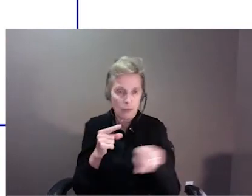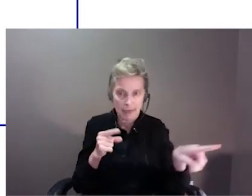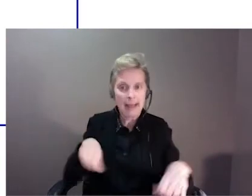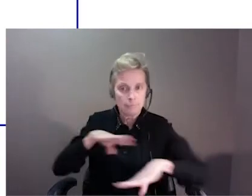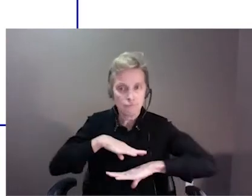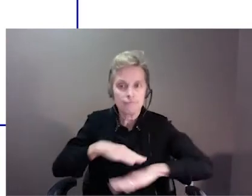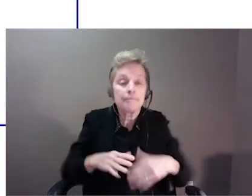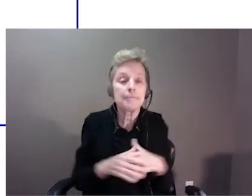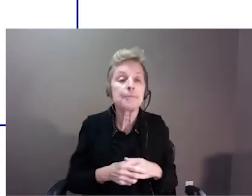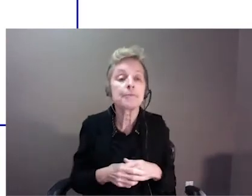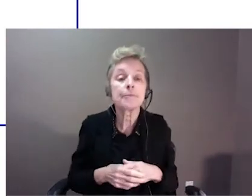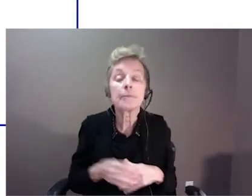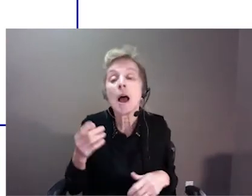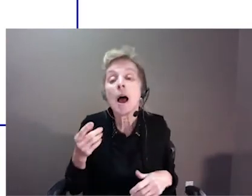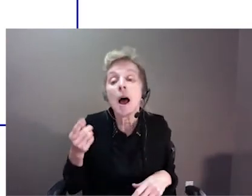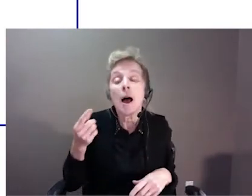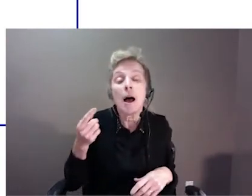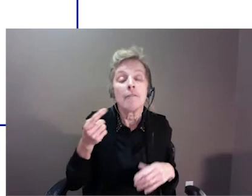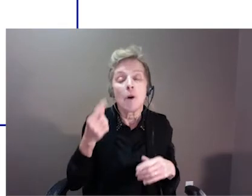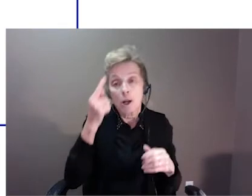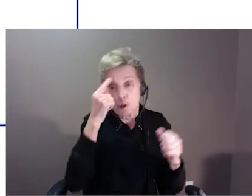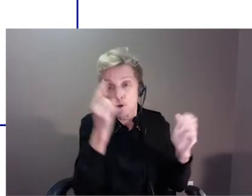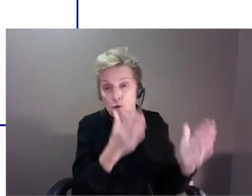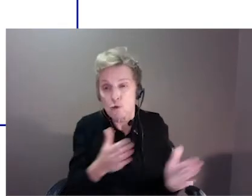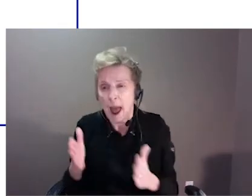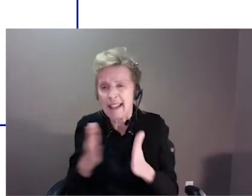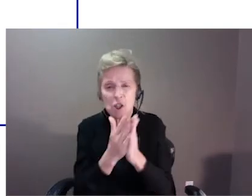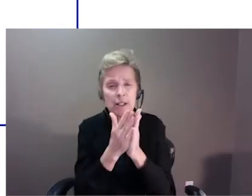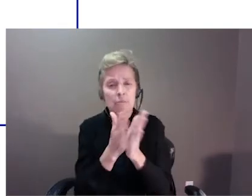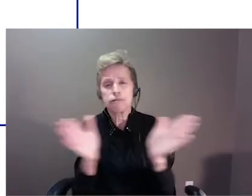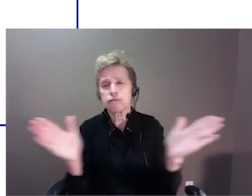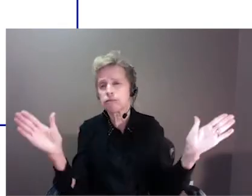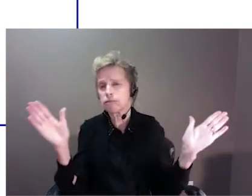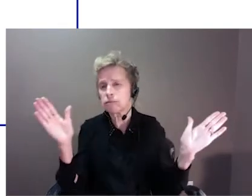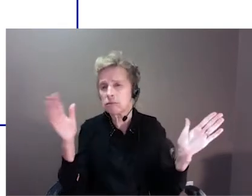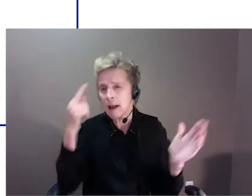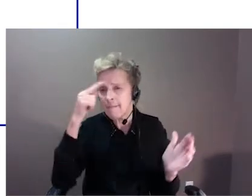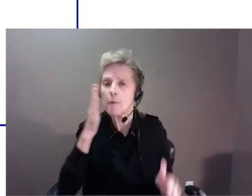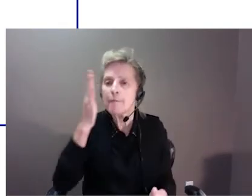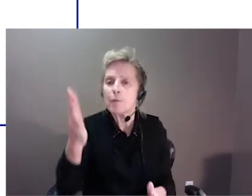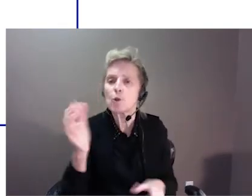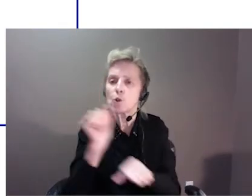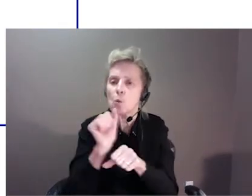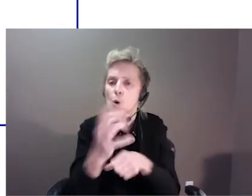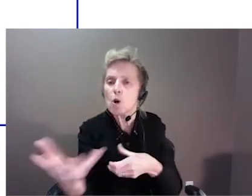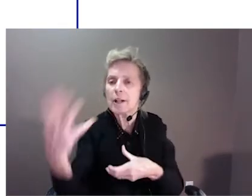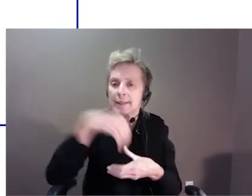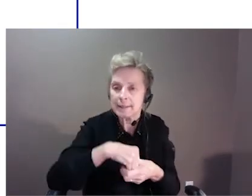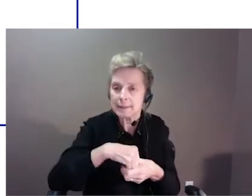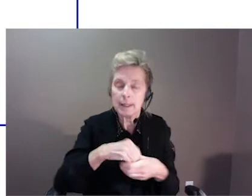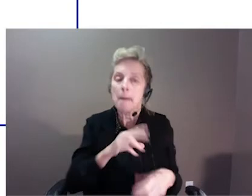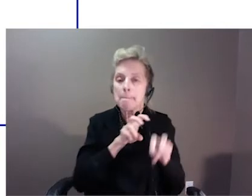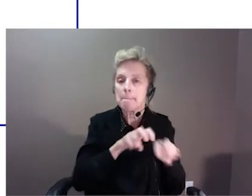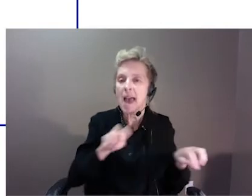So for us to generate a broad set of strategies for inclusion in the future of work that were recommended by our panel, we structured